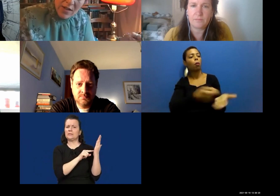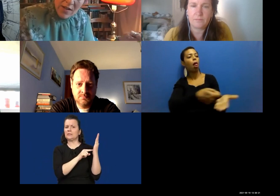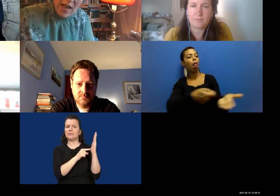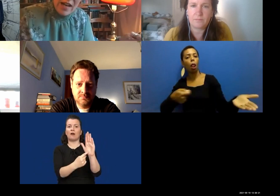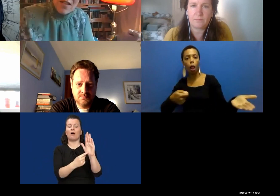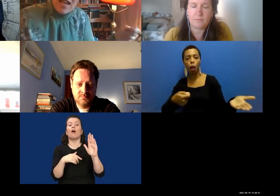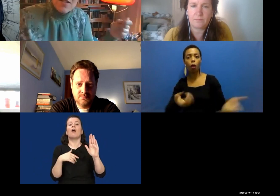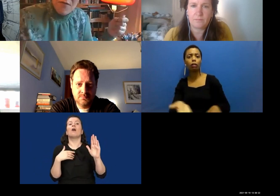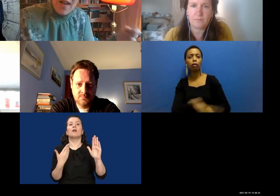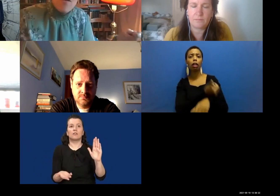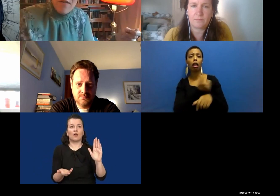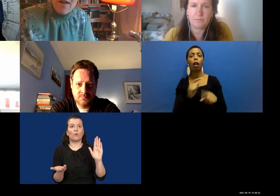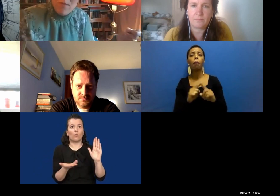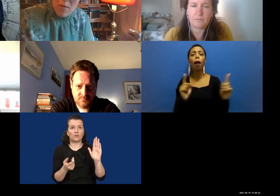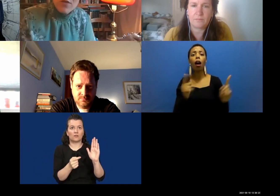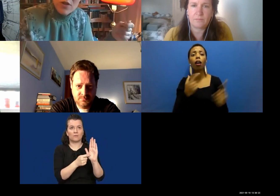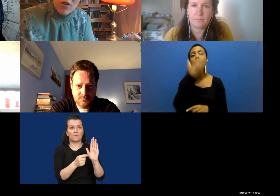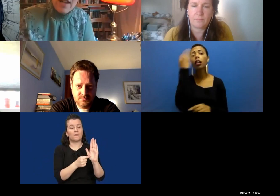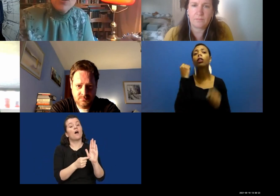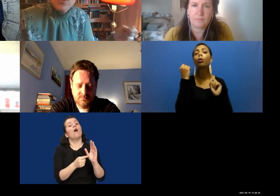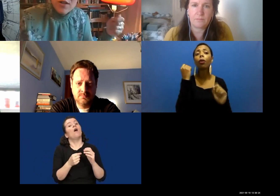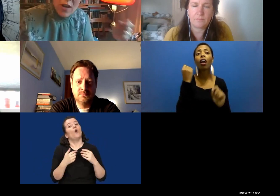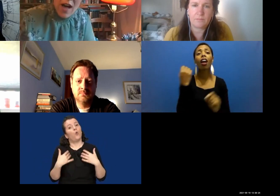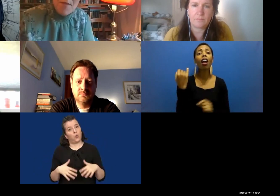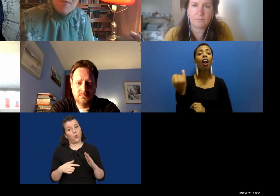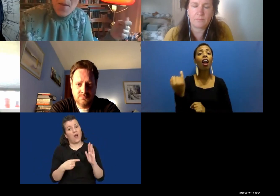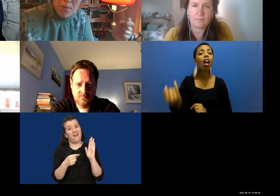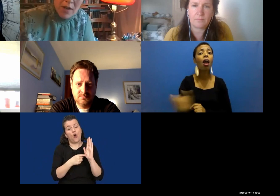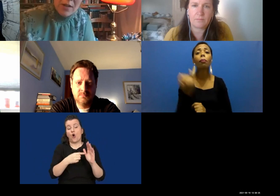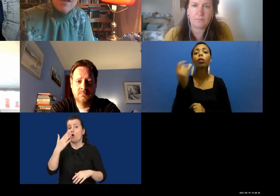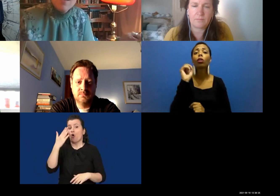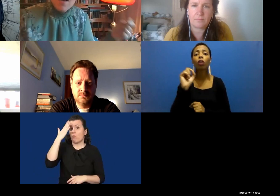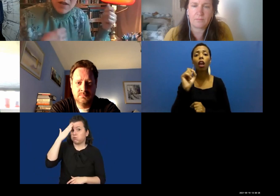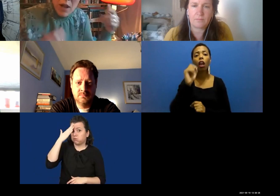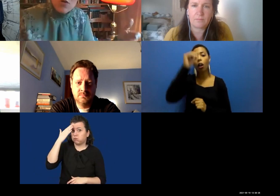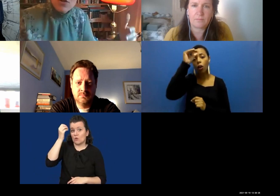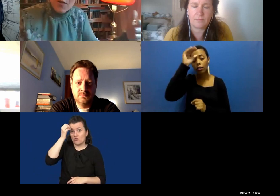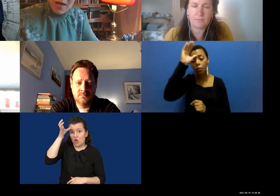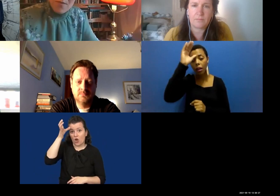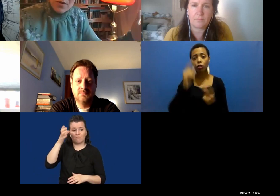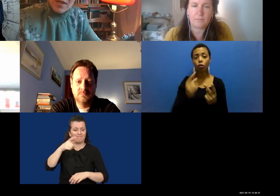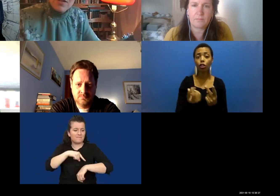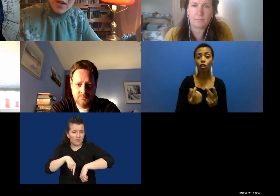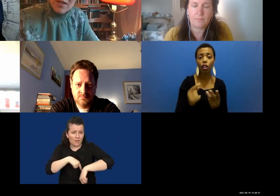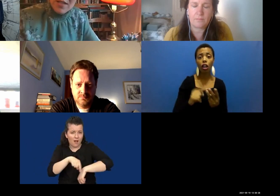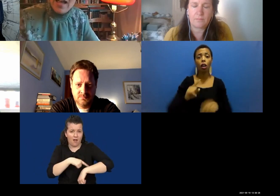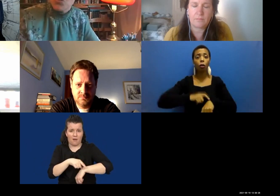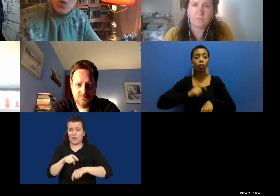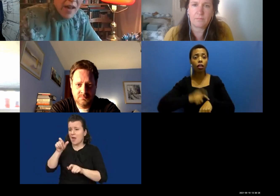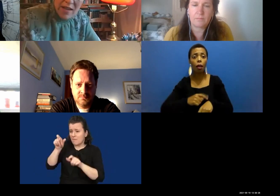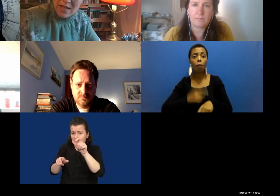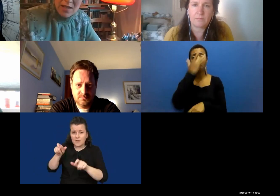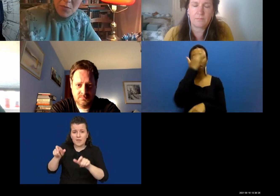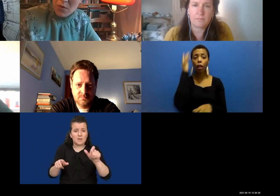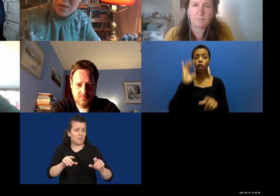forget that it takes very, very much knowledge, time, money. Loads of people need to understand